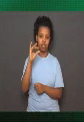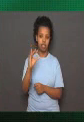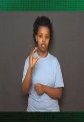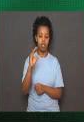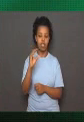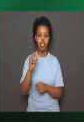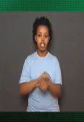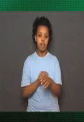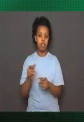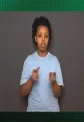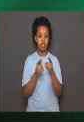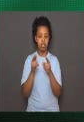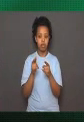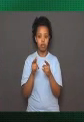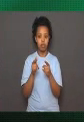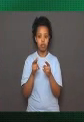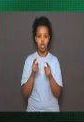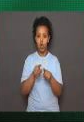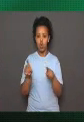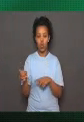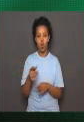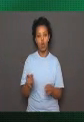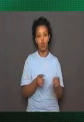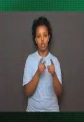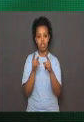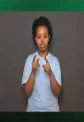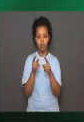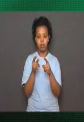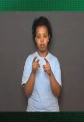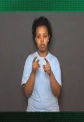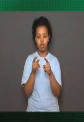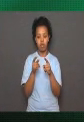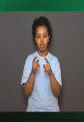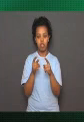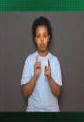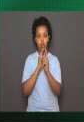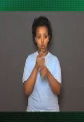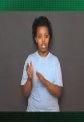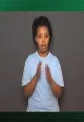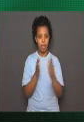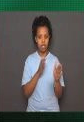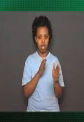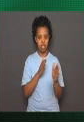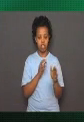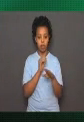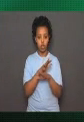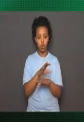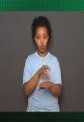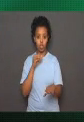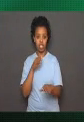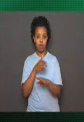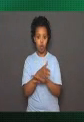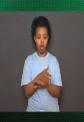system integrates information from the special system to produce responses in